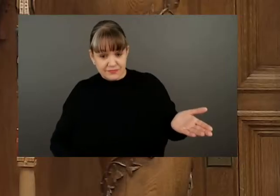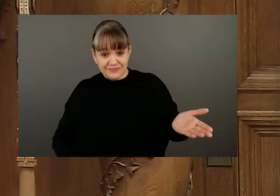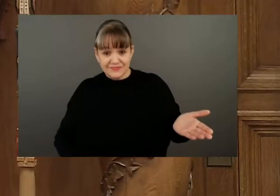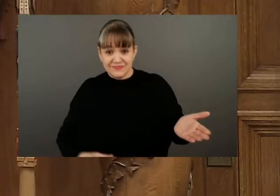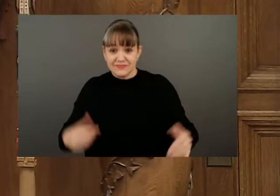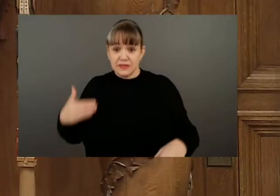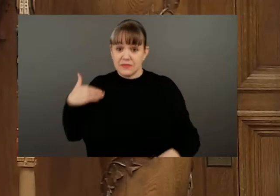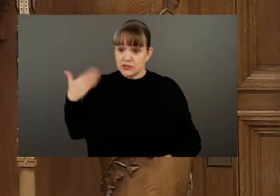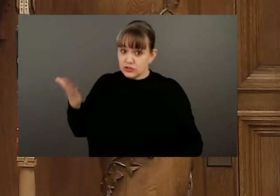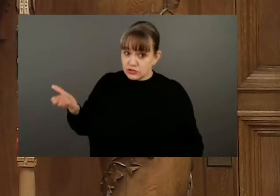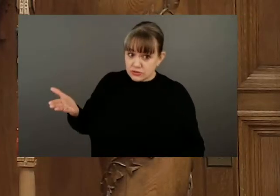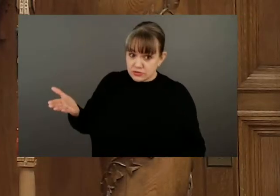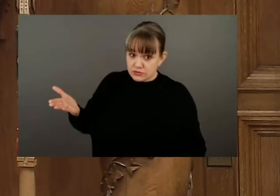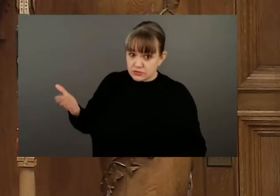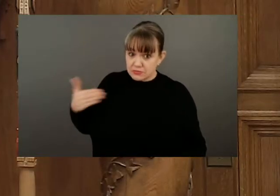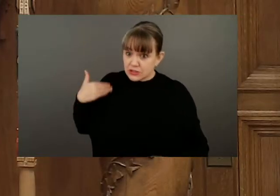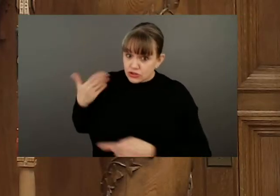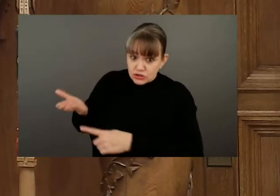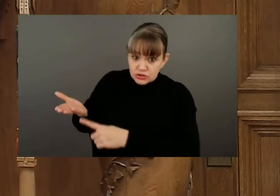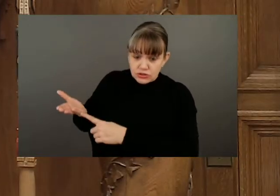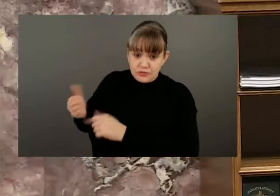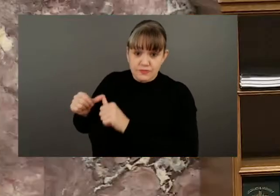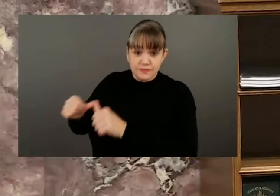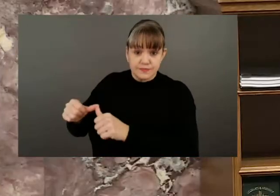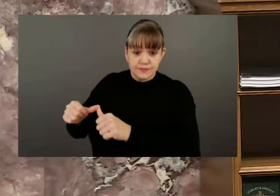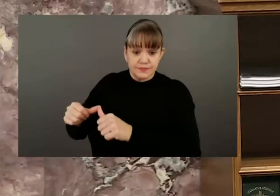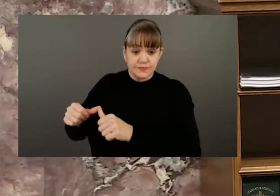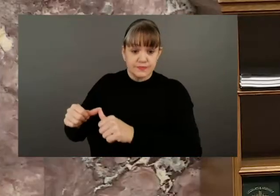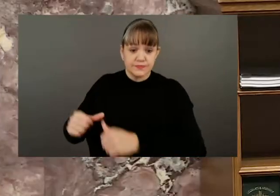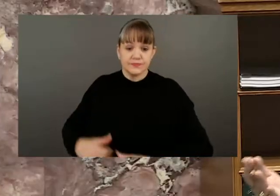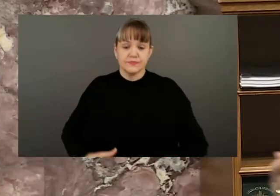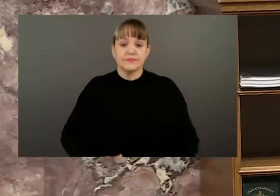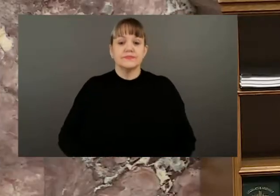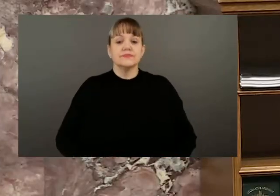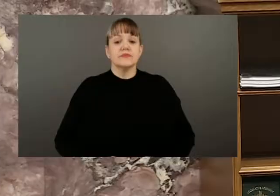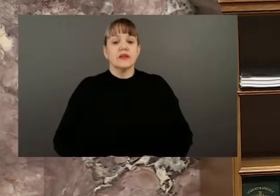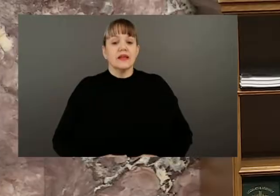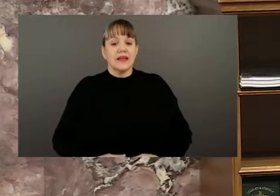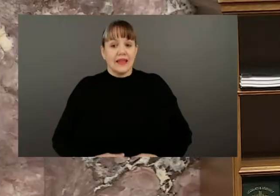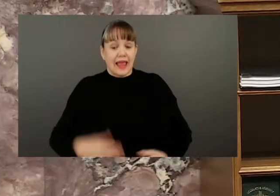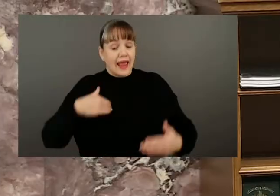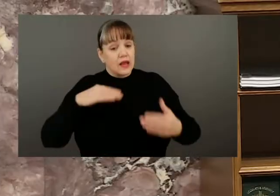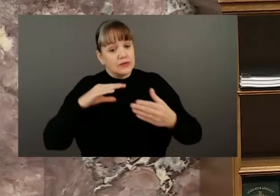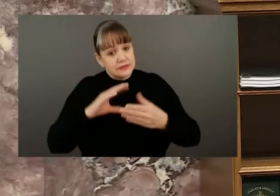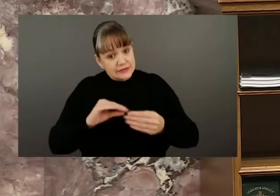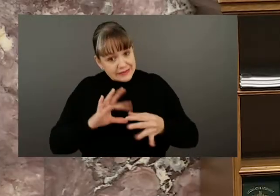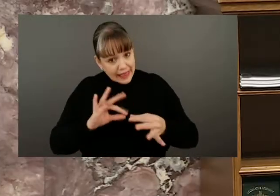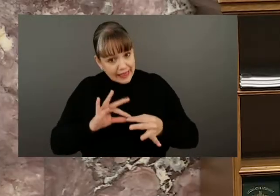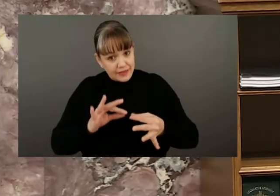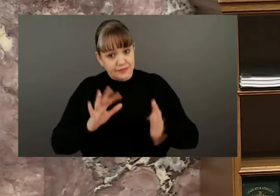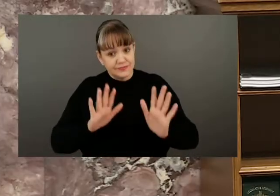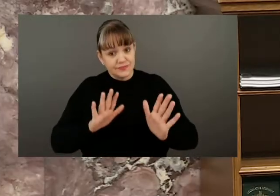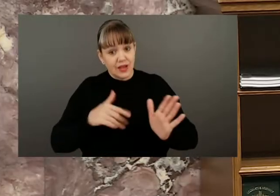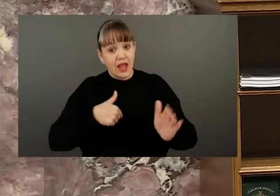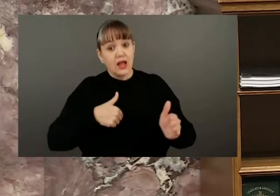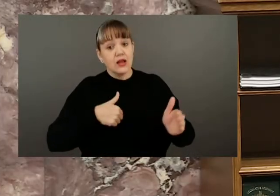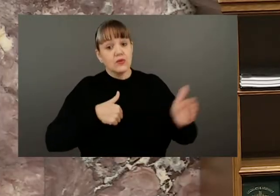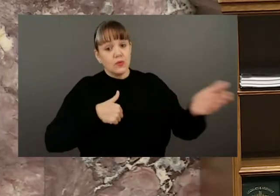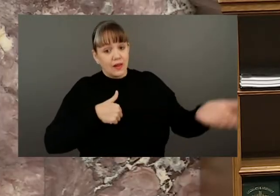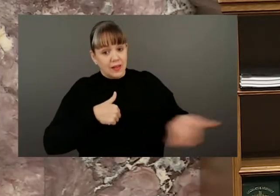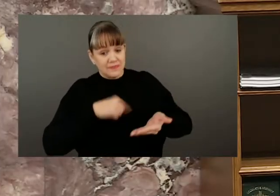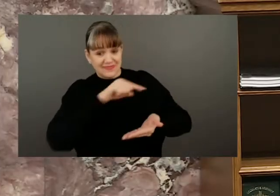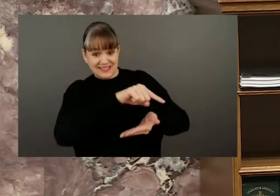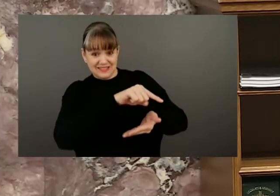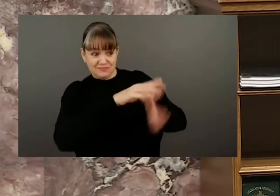will continue. Anyways, I was saying I would welcome my new critic to come and meet with me and talk through this.